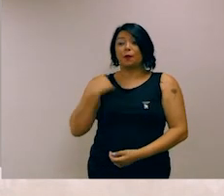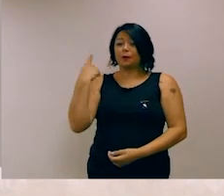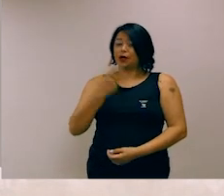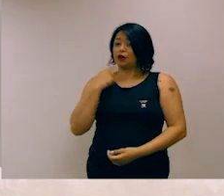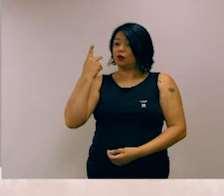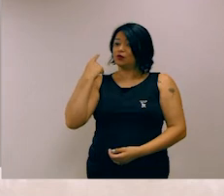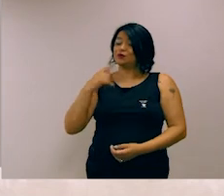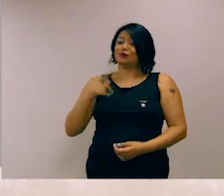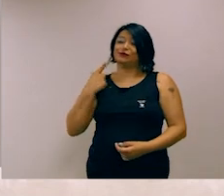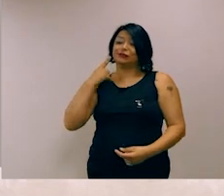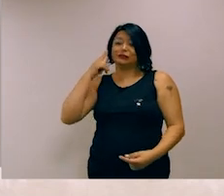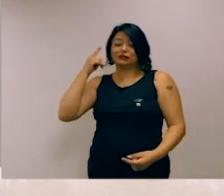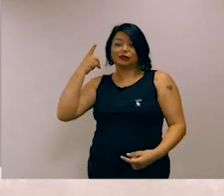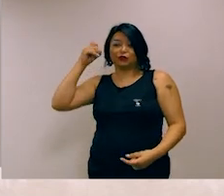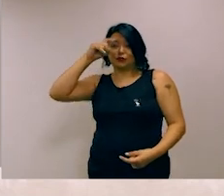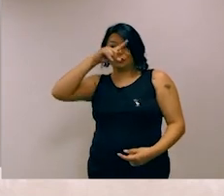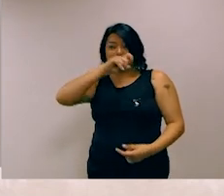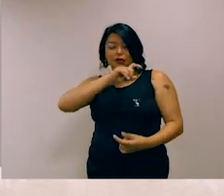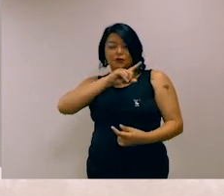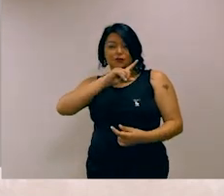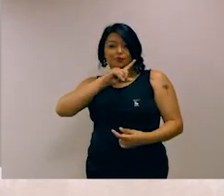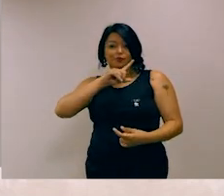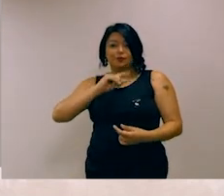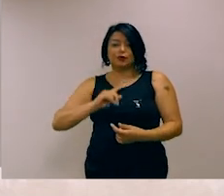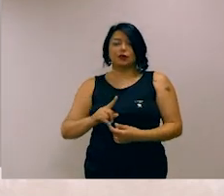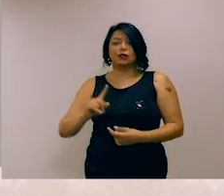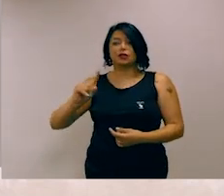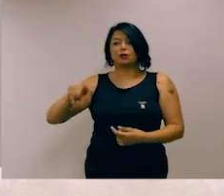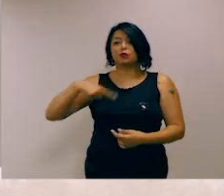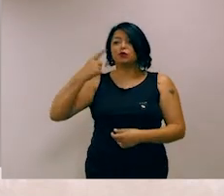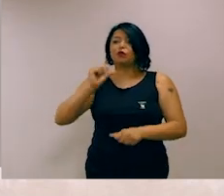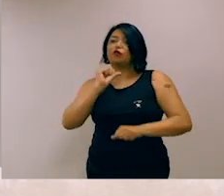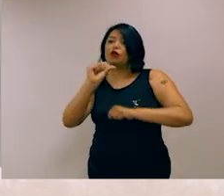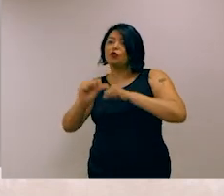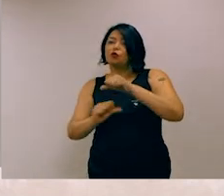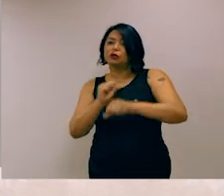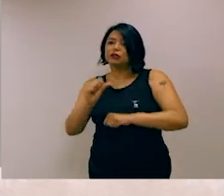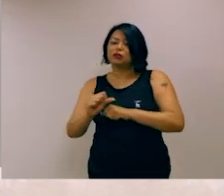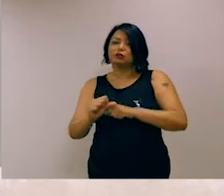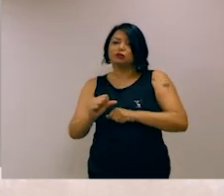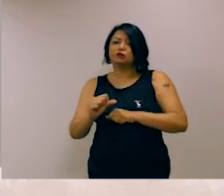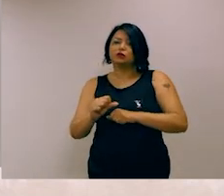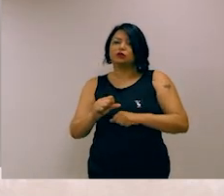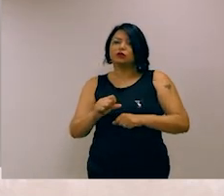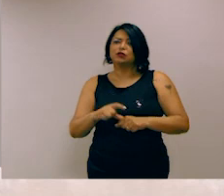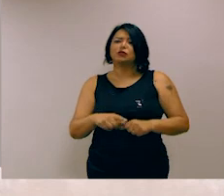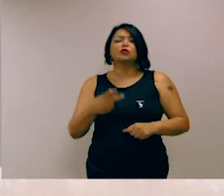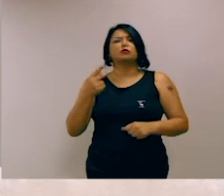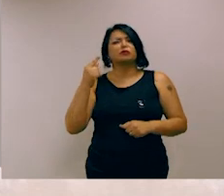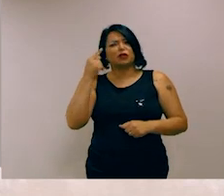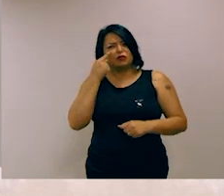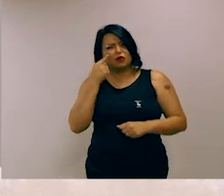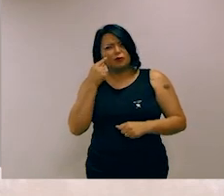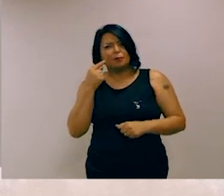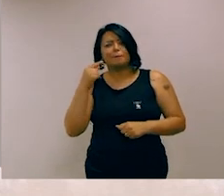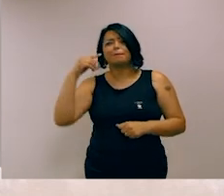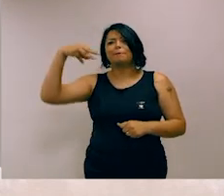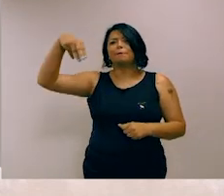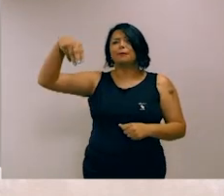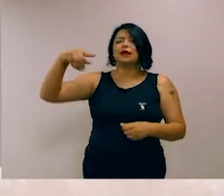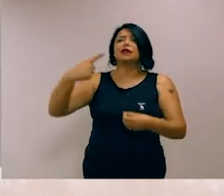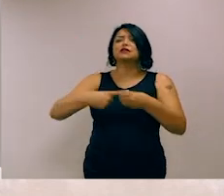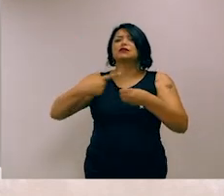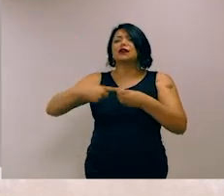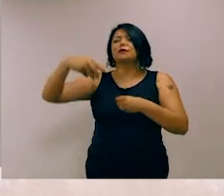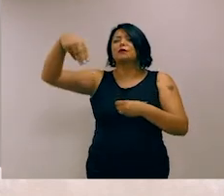the dam, and this was the biggest challenge for us. And one of the things that have been changing, mainly from other events,